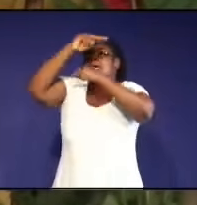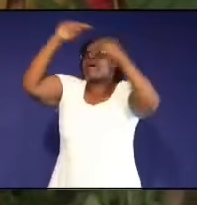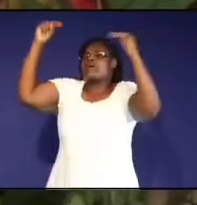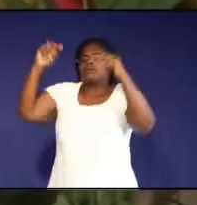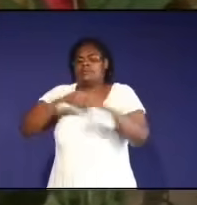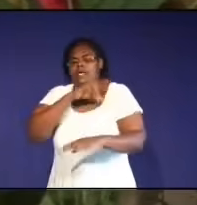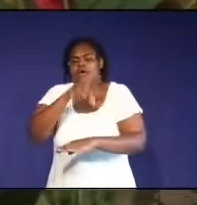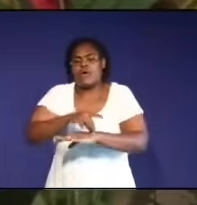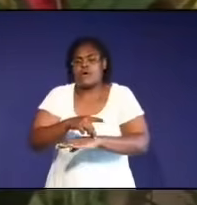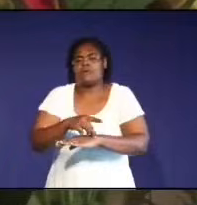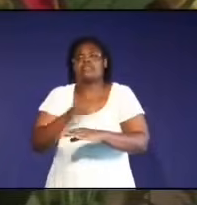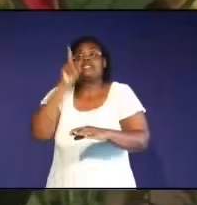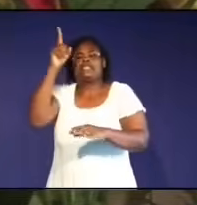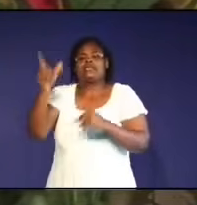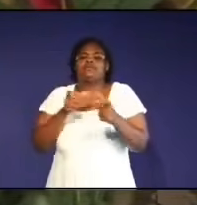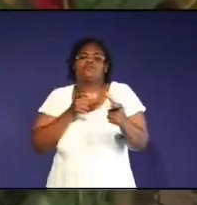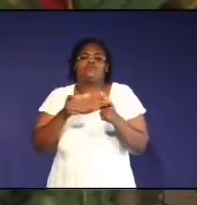earth.